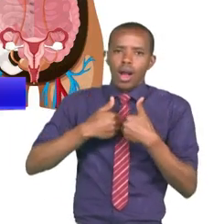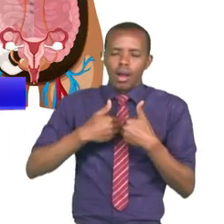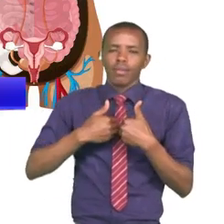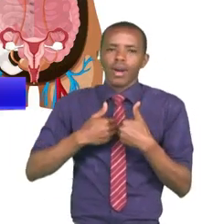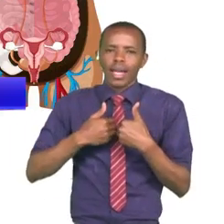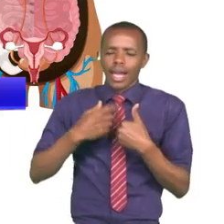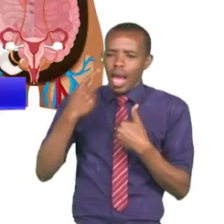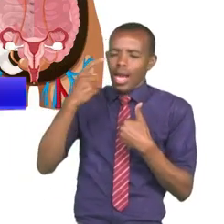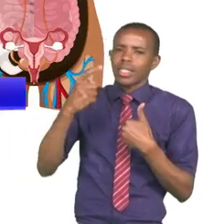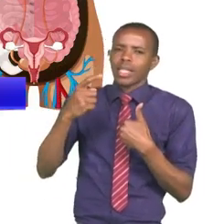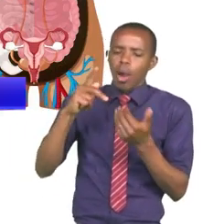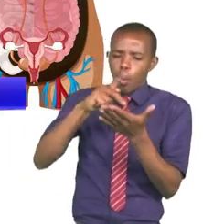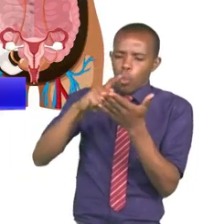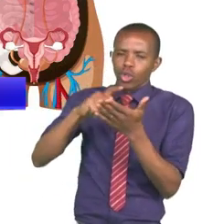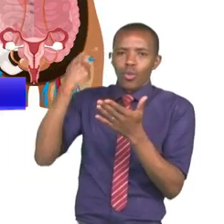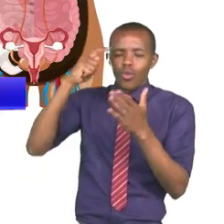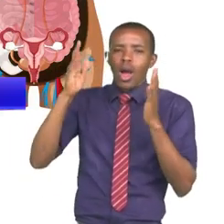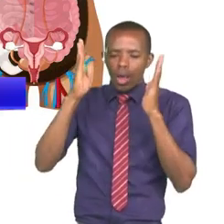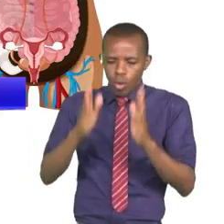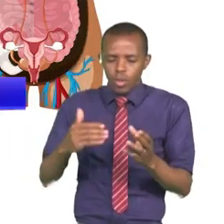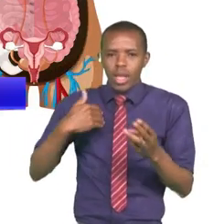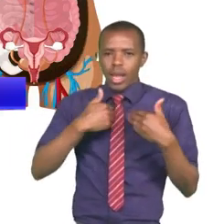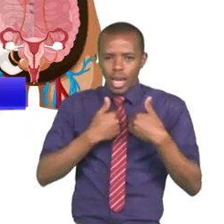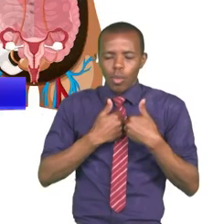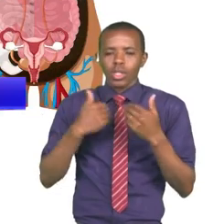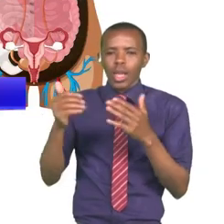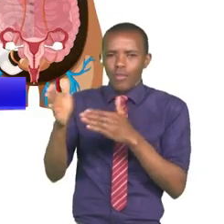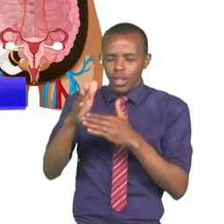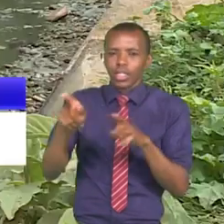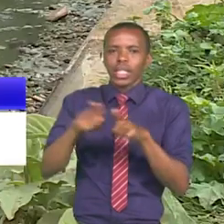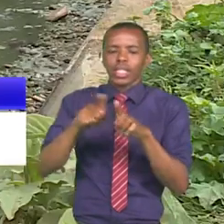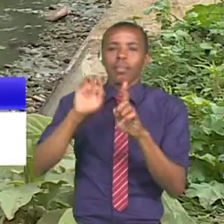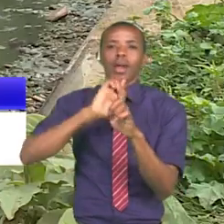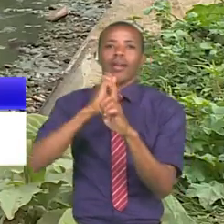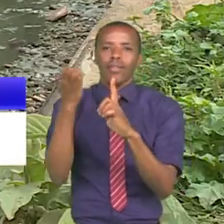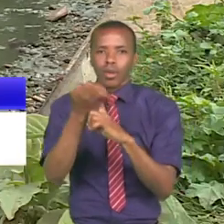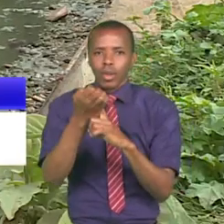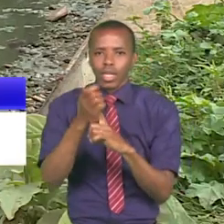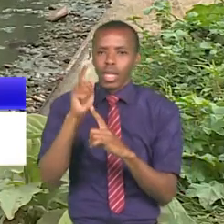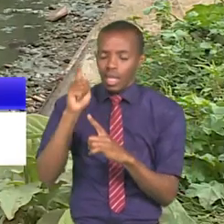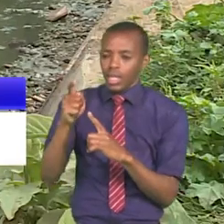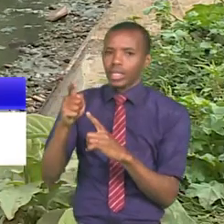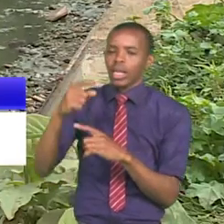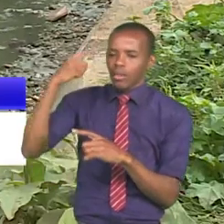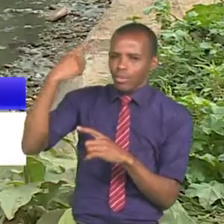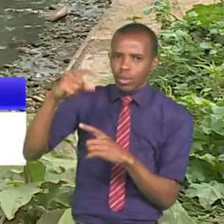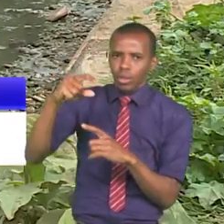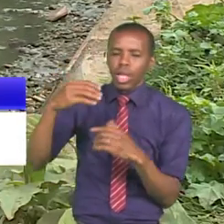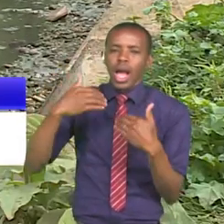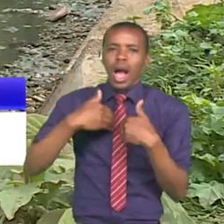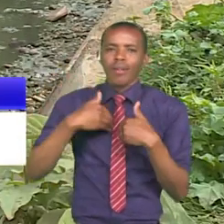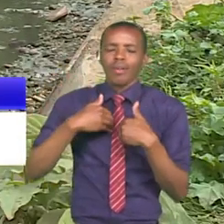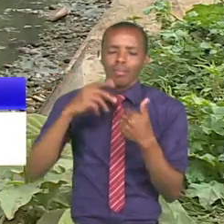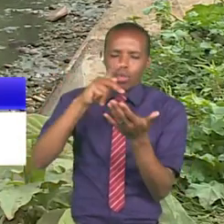considered toxic to humans, animals, fish, and environment. These vegetables end up having